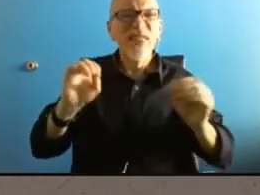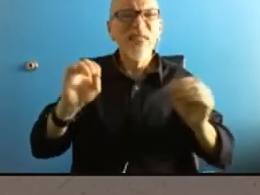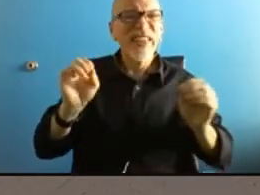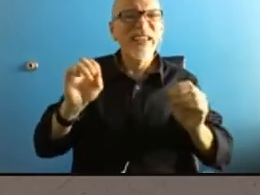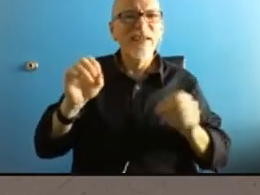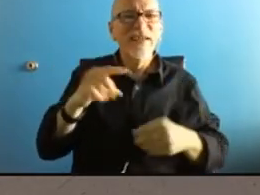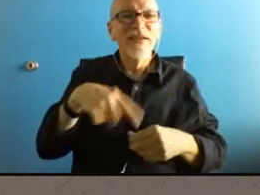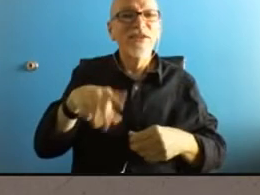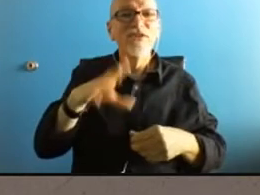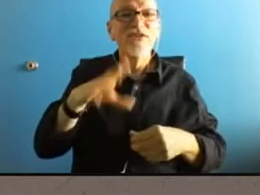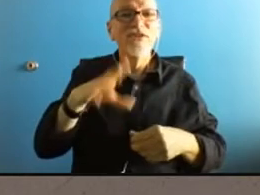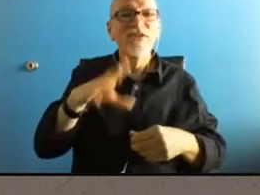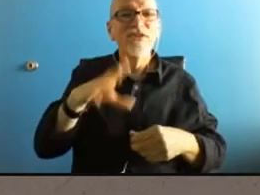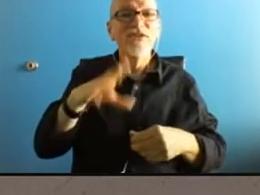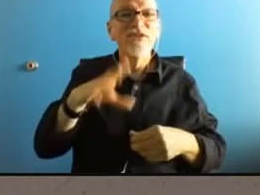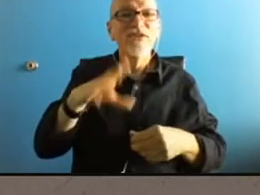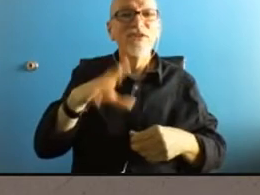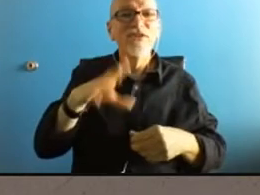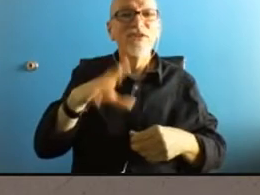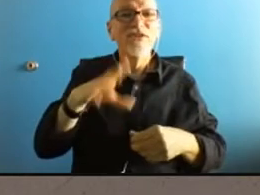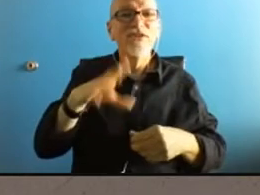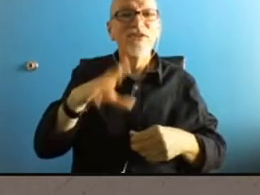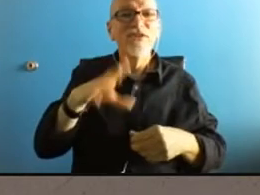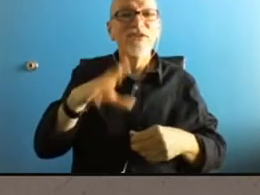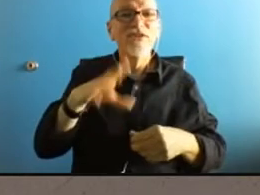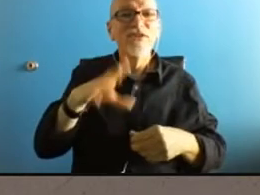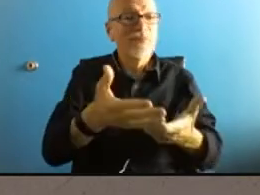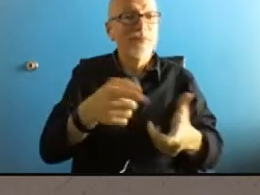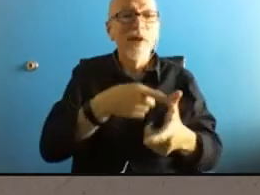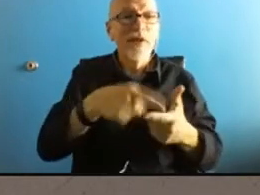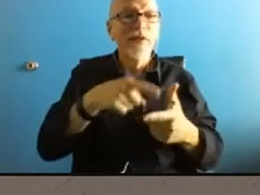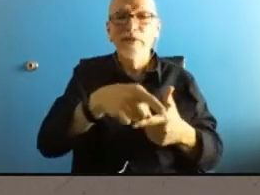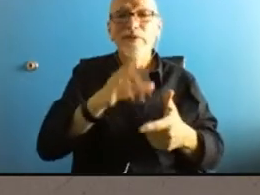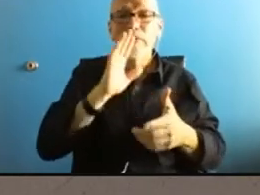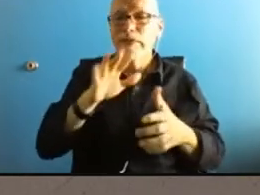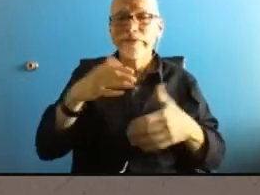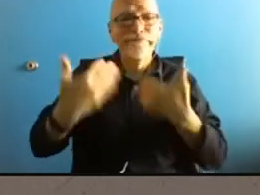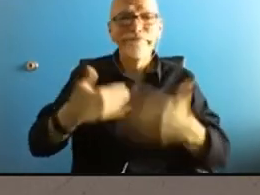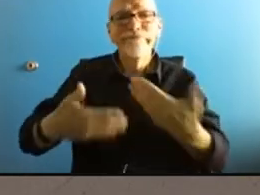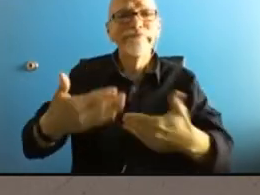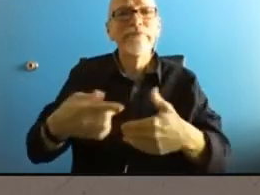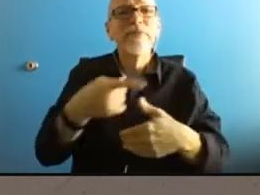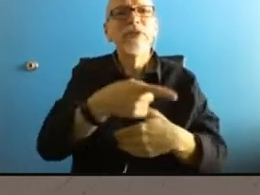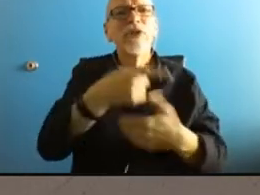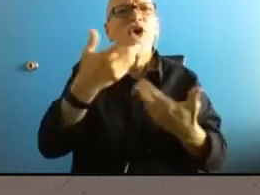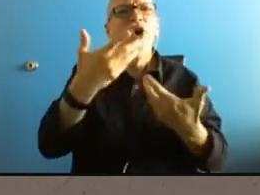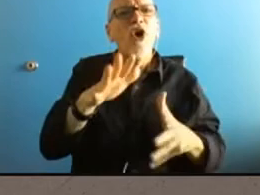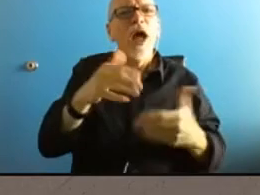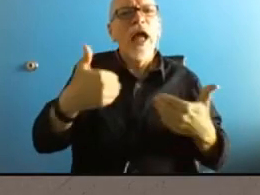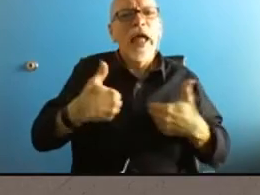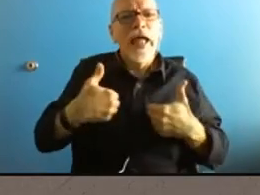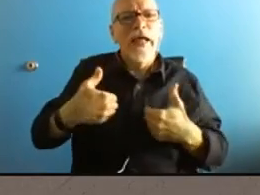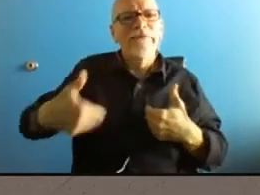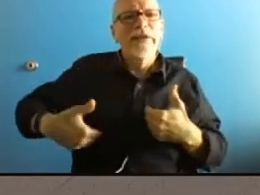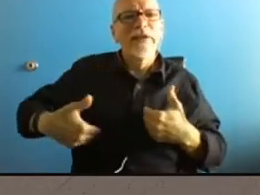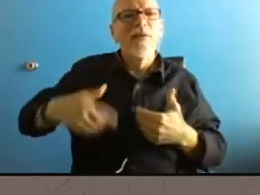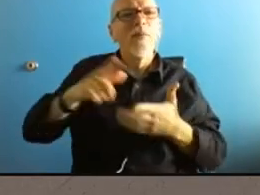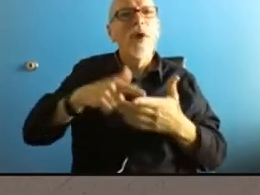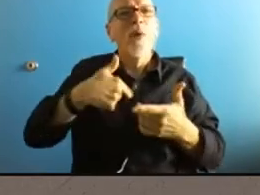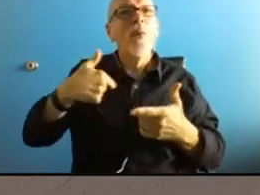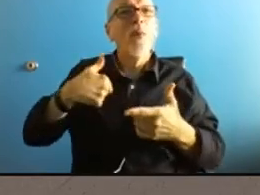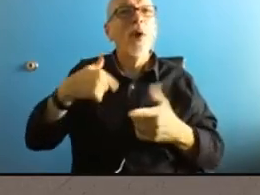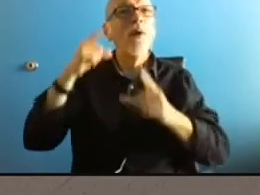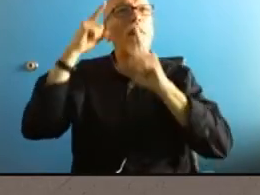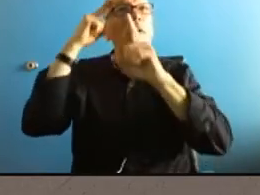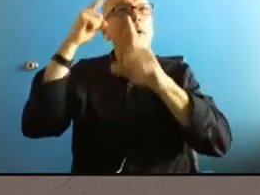do is explain the task and they're on it. They've got what we always strive for, which is, what